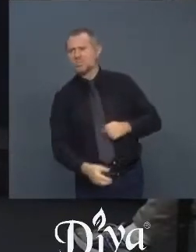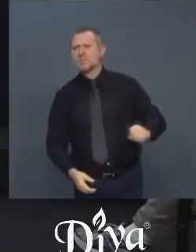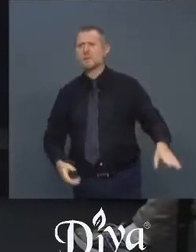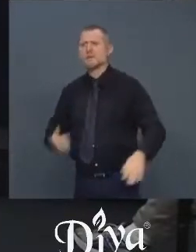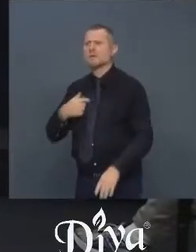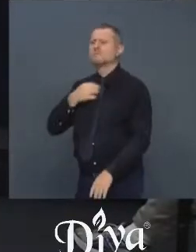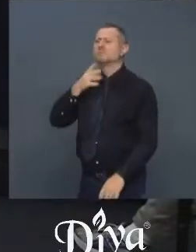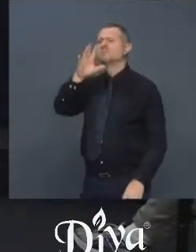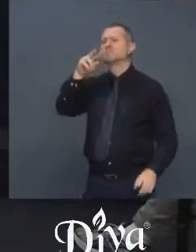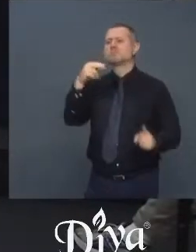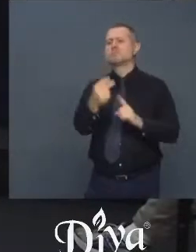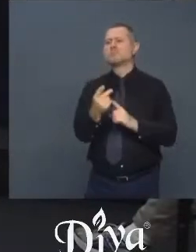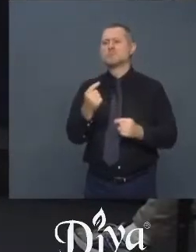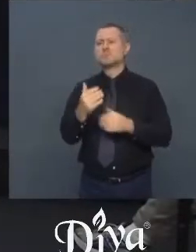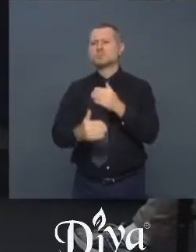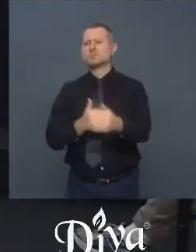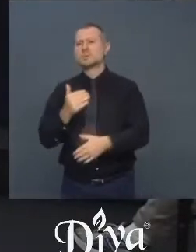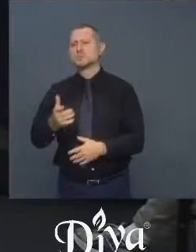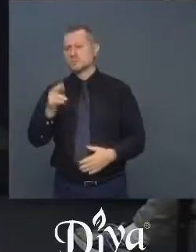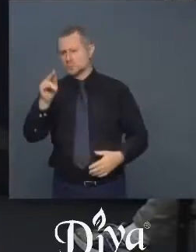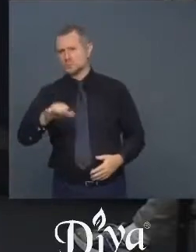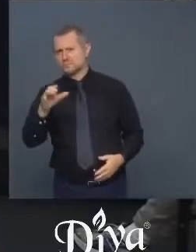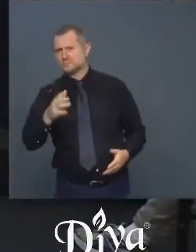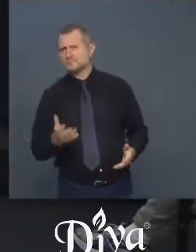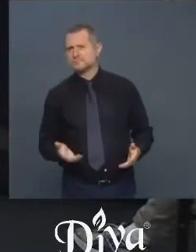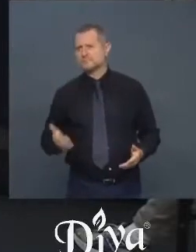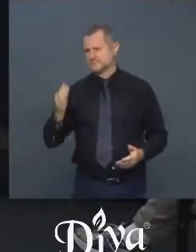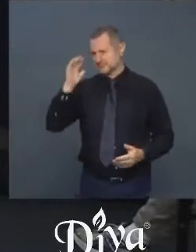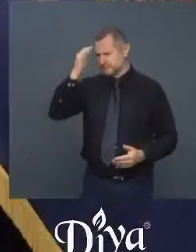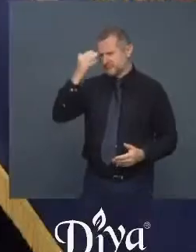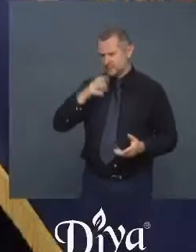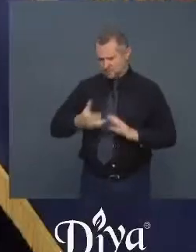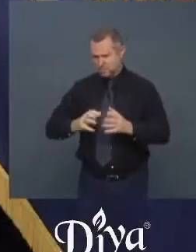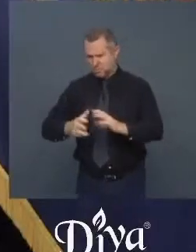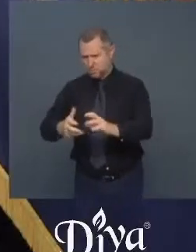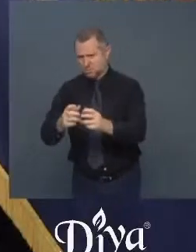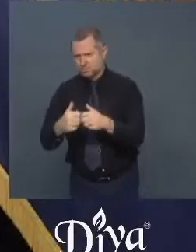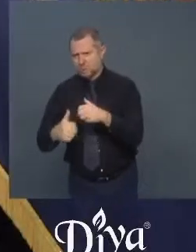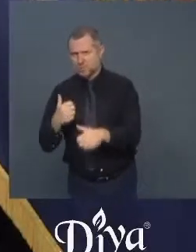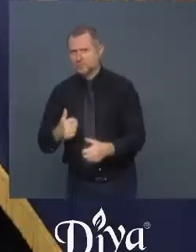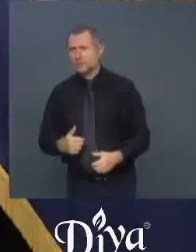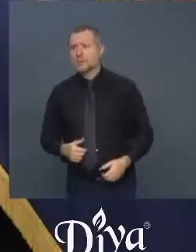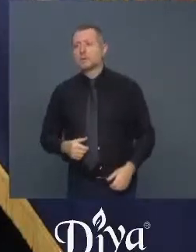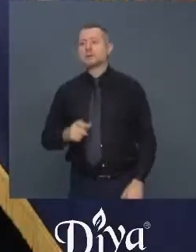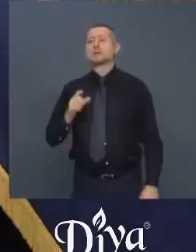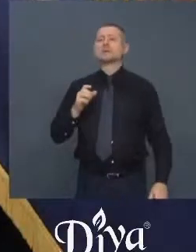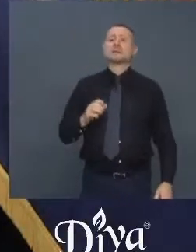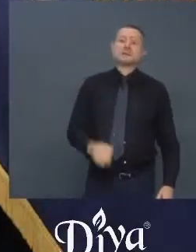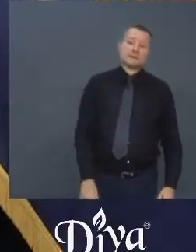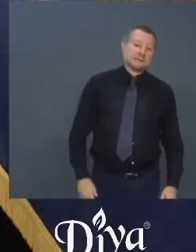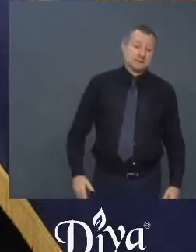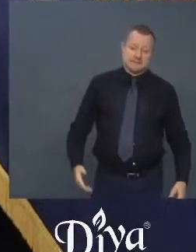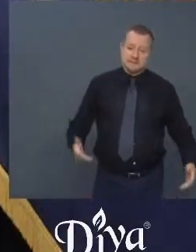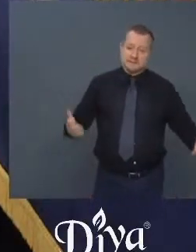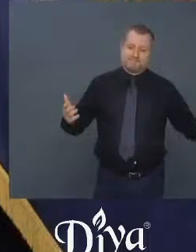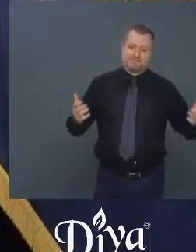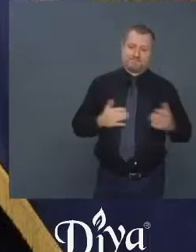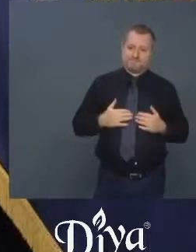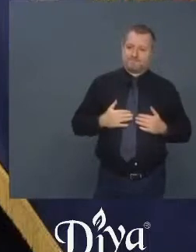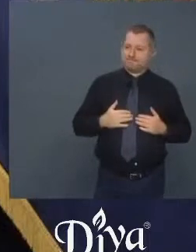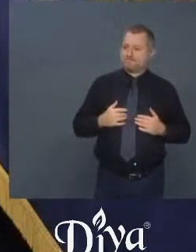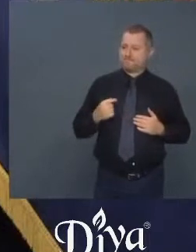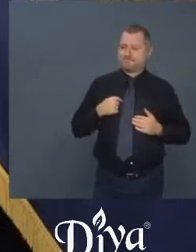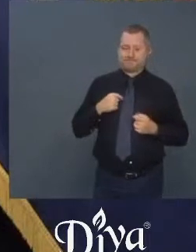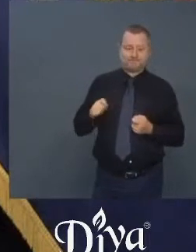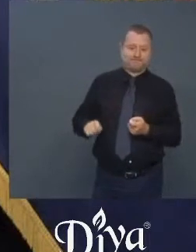ballot process in New York City right now. It seems to be running into problems very early already. Okay. I don't have any specific knowledge